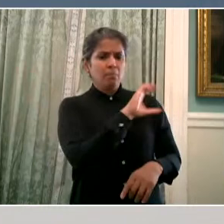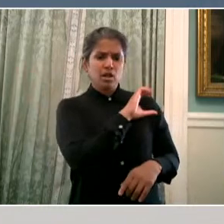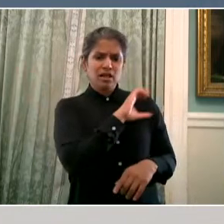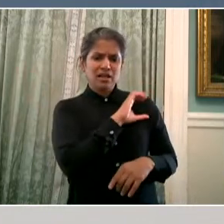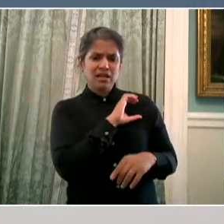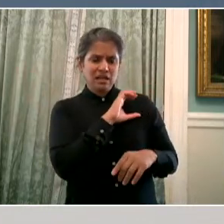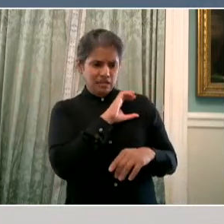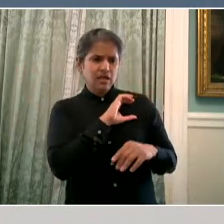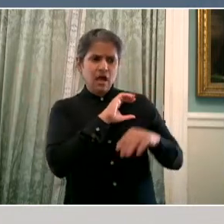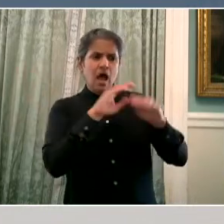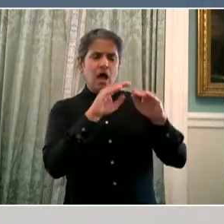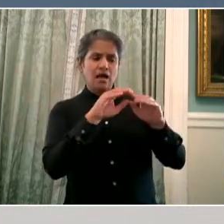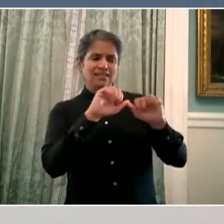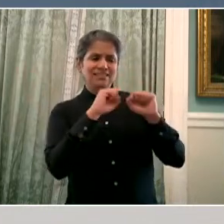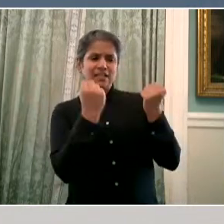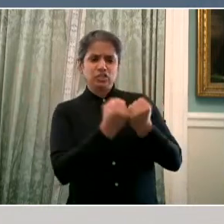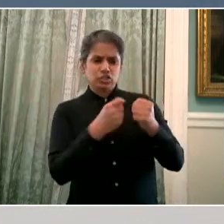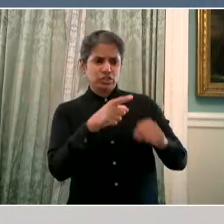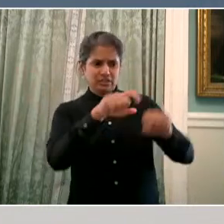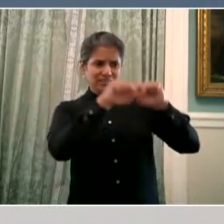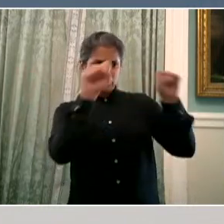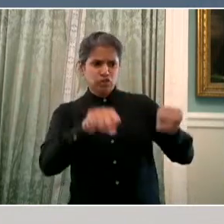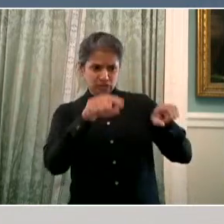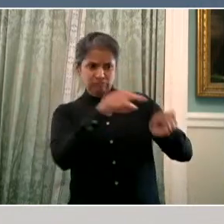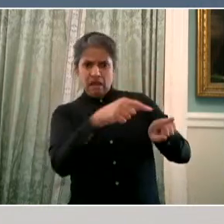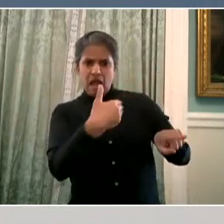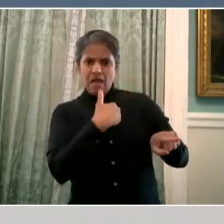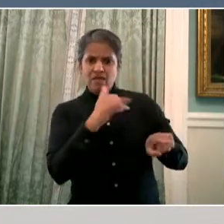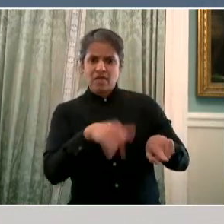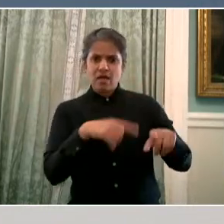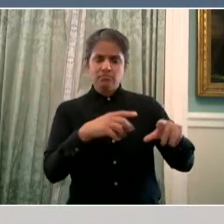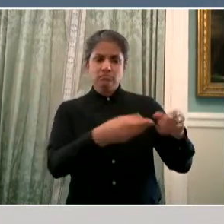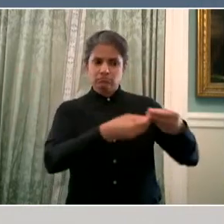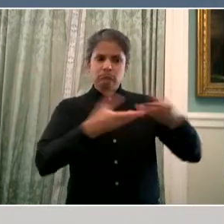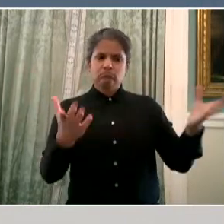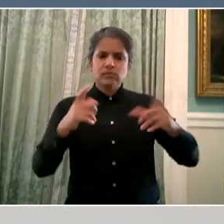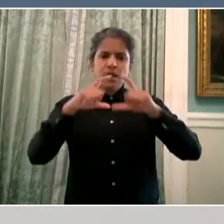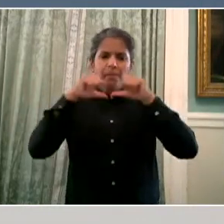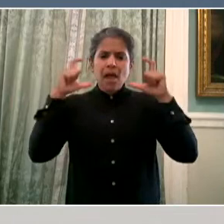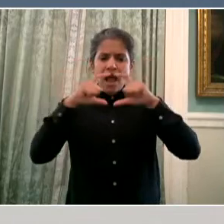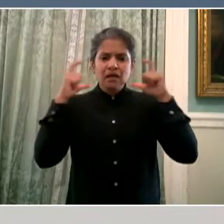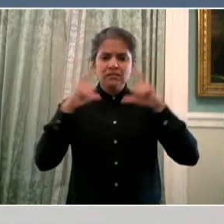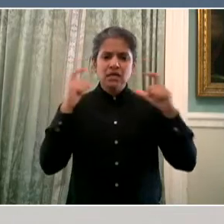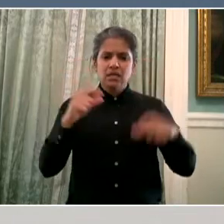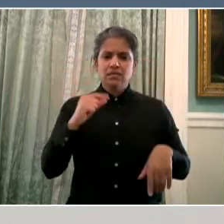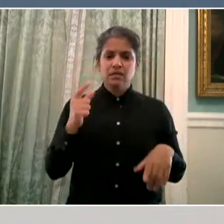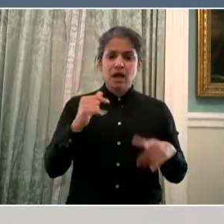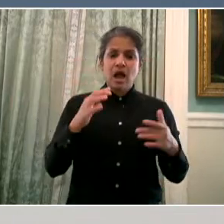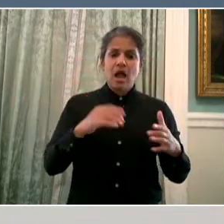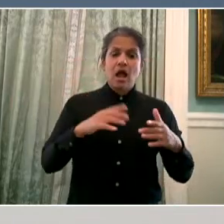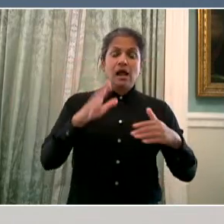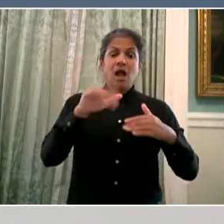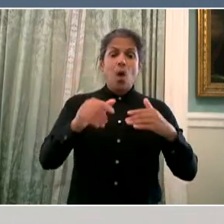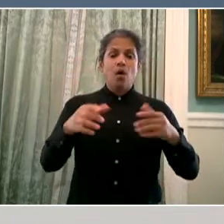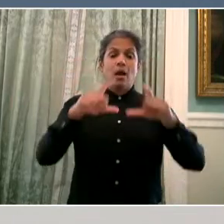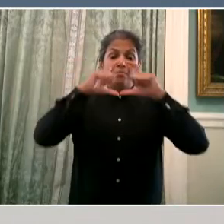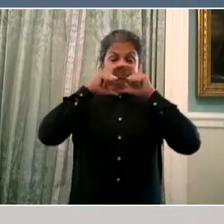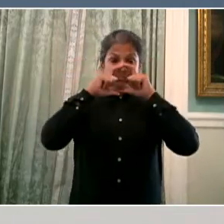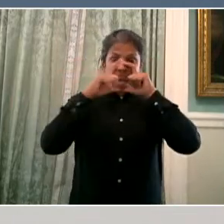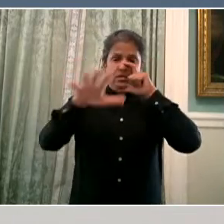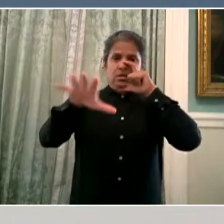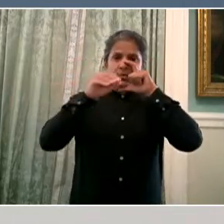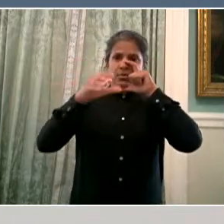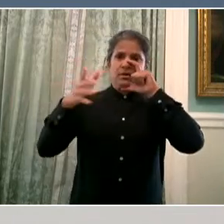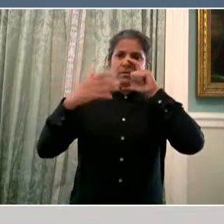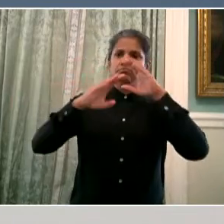harmful pollutants. The clear air, of course, is a welcome change, but we also know how quickly conditions can deteriorate and wind can shift,